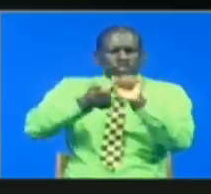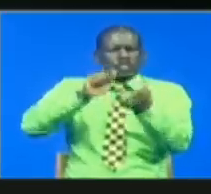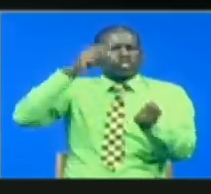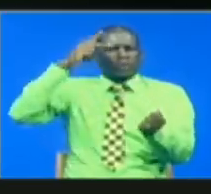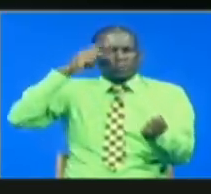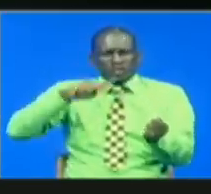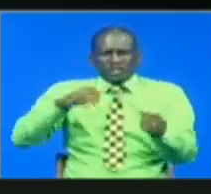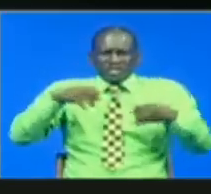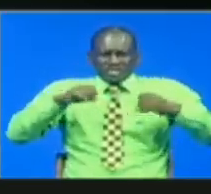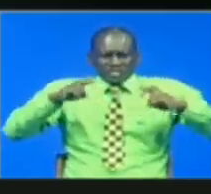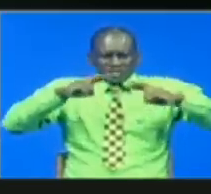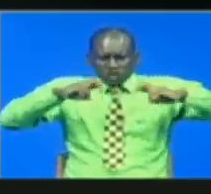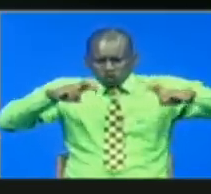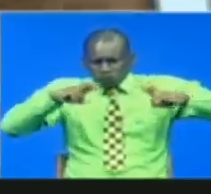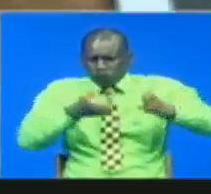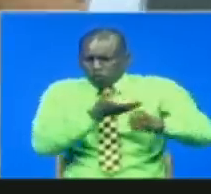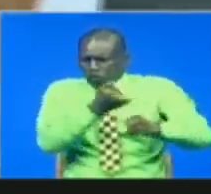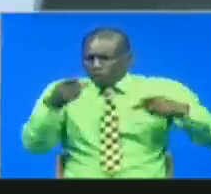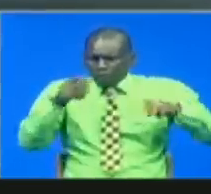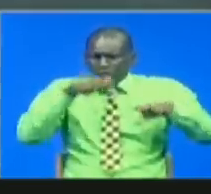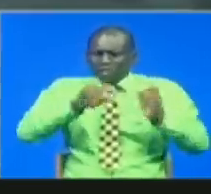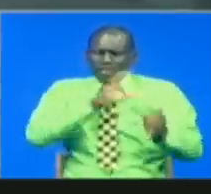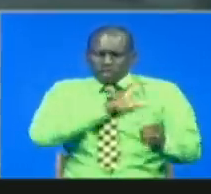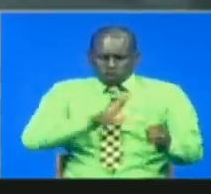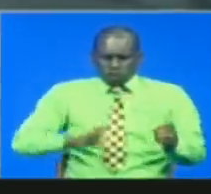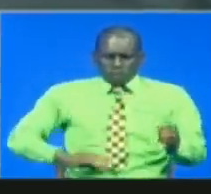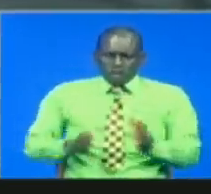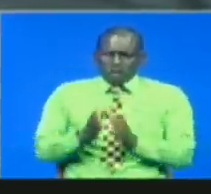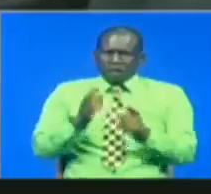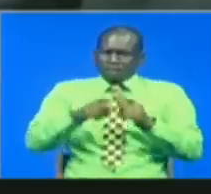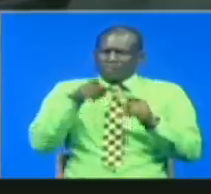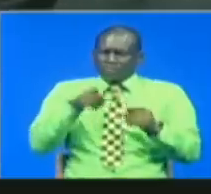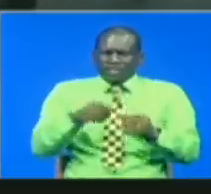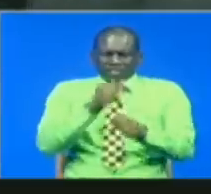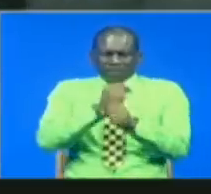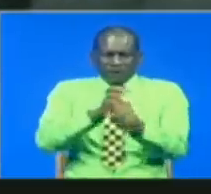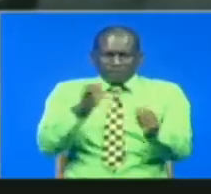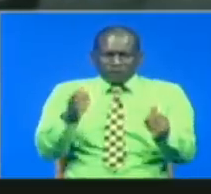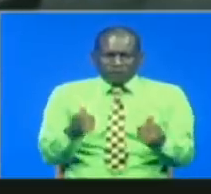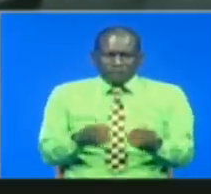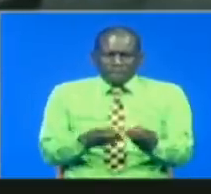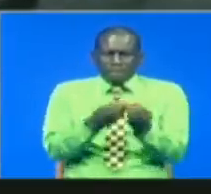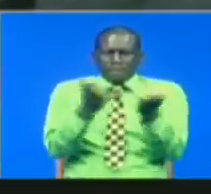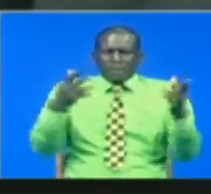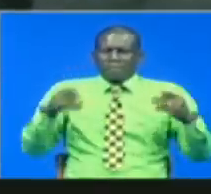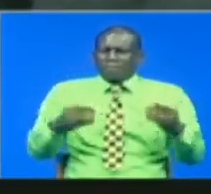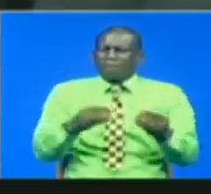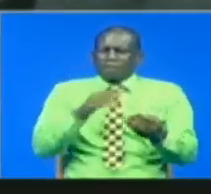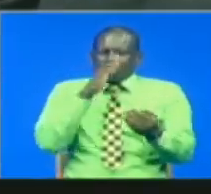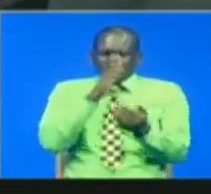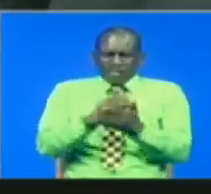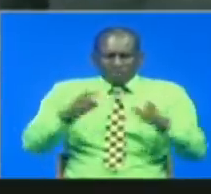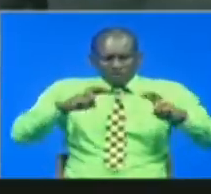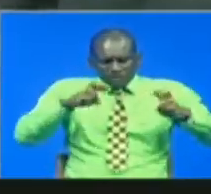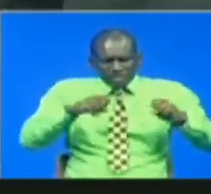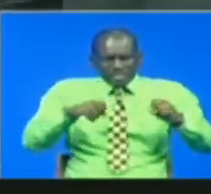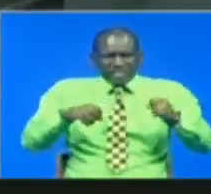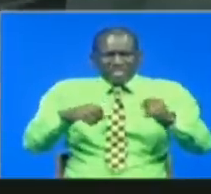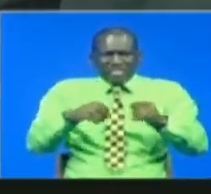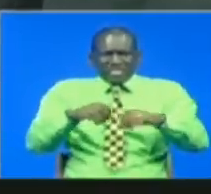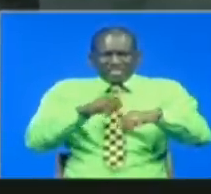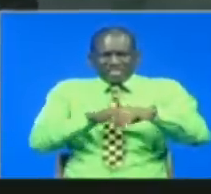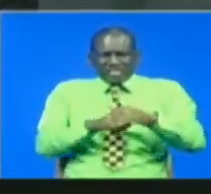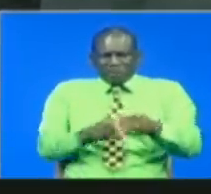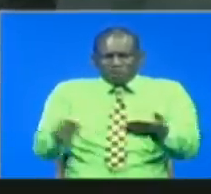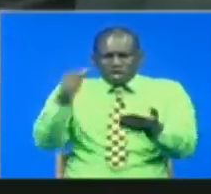seeking to vet those within the commission, but this is yet to happen. Most of us believe that vetting is the day when you are employed, somebody looks at your